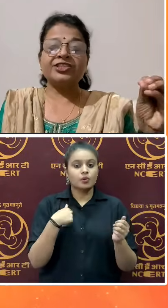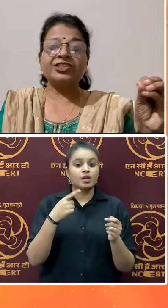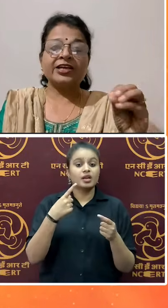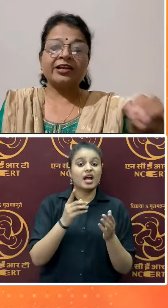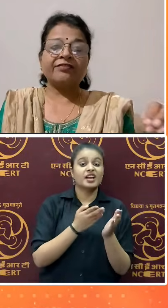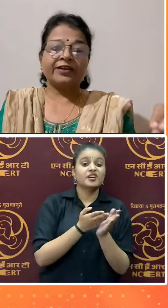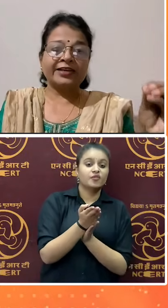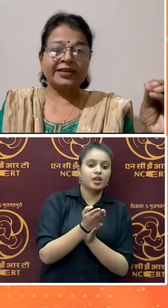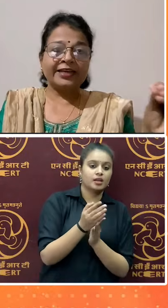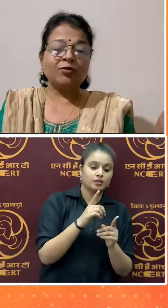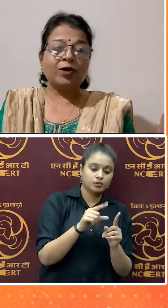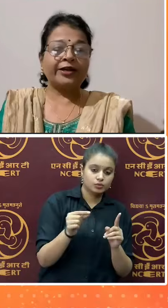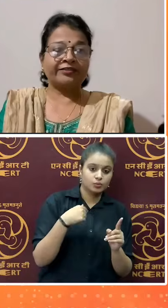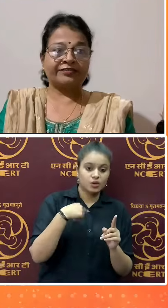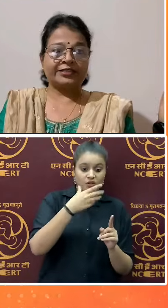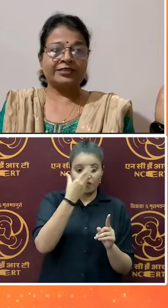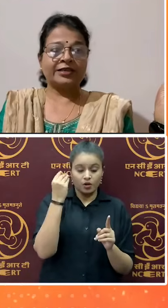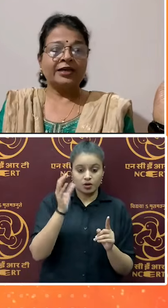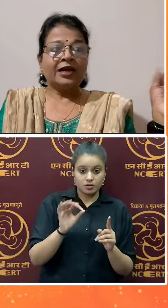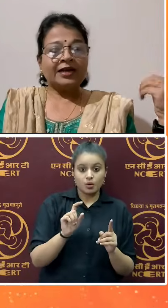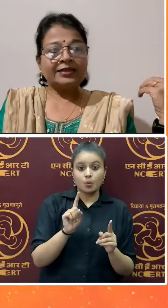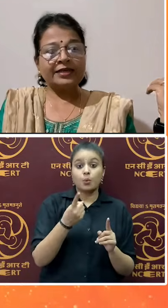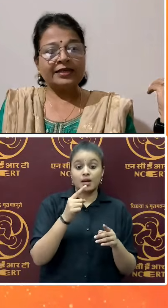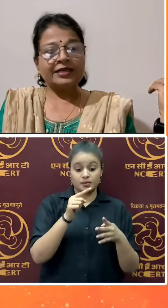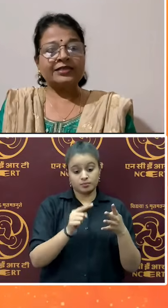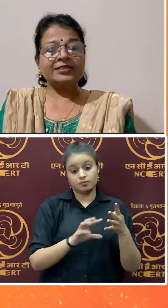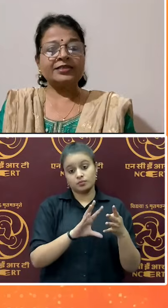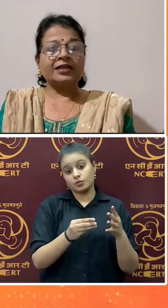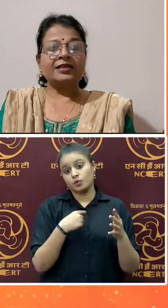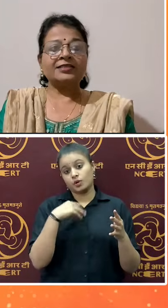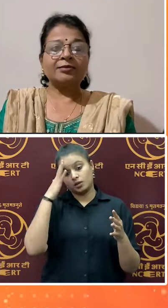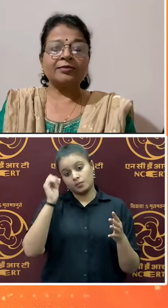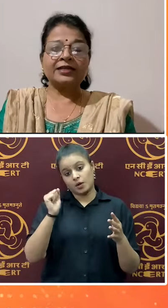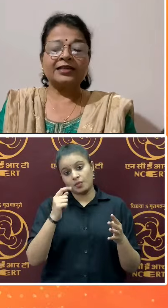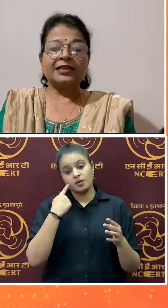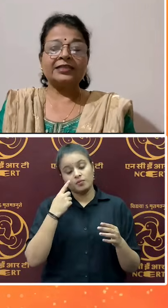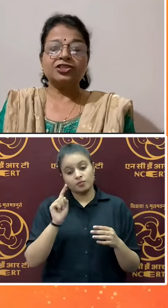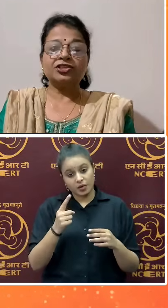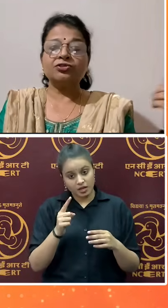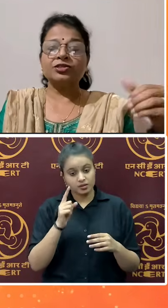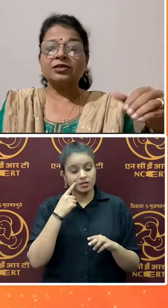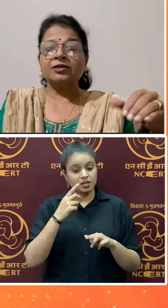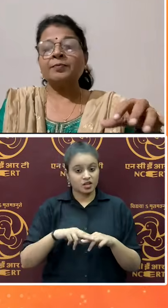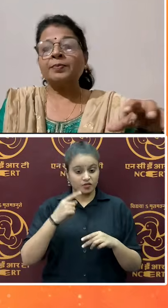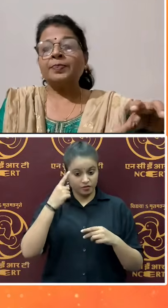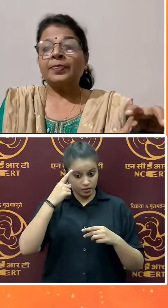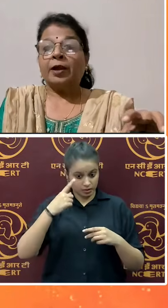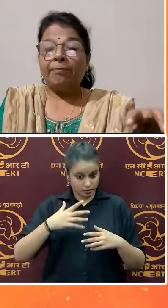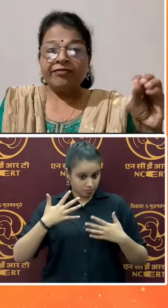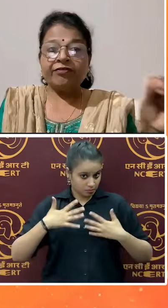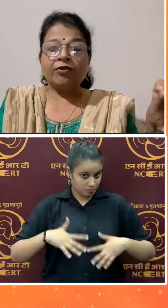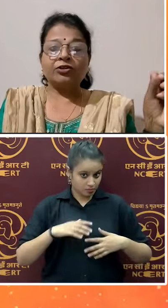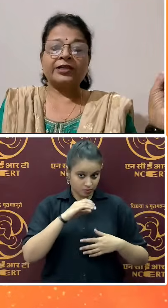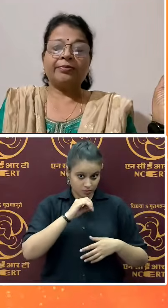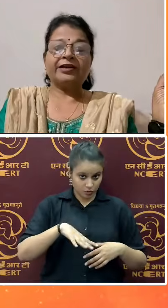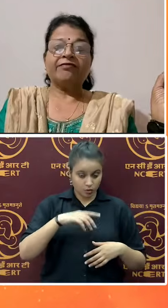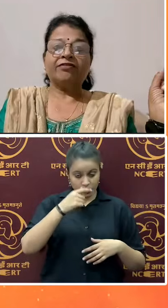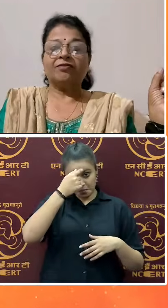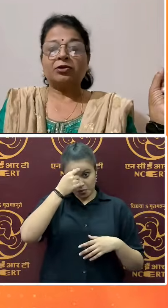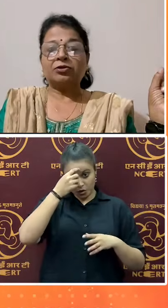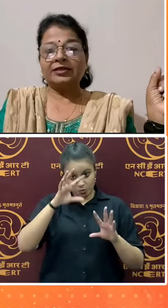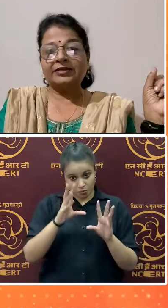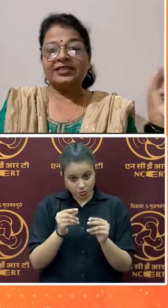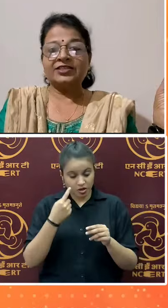children. We just cannot forget any one of this. And then addressing adolescent mental health issues before they